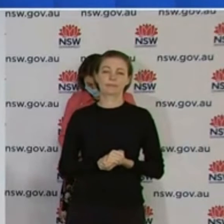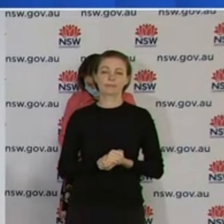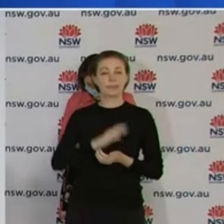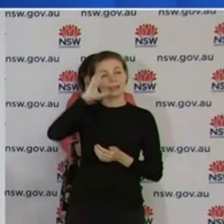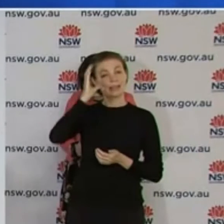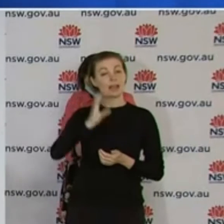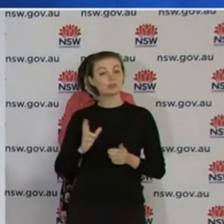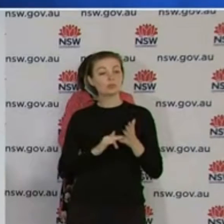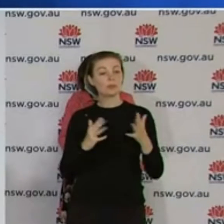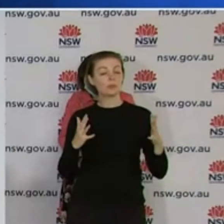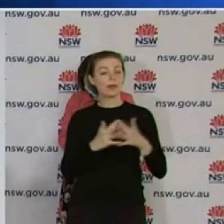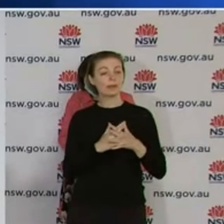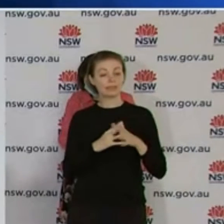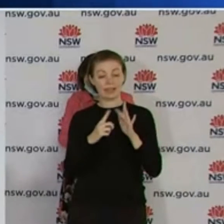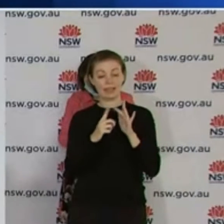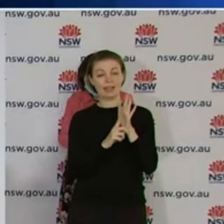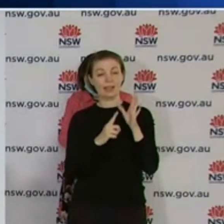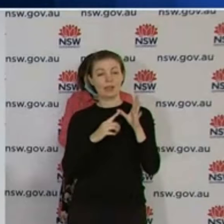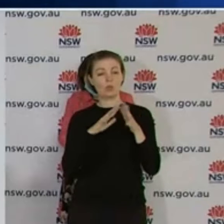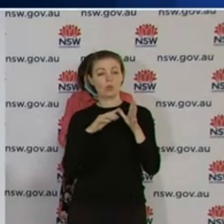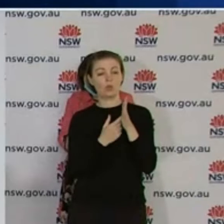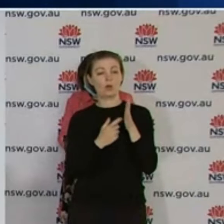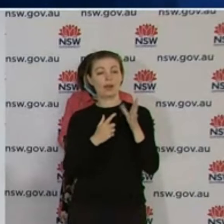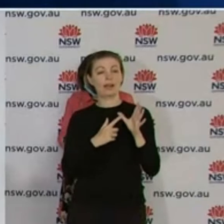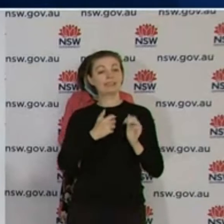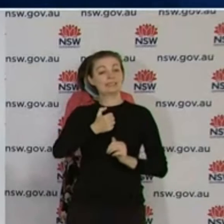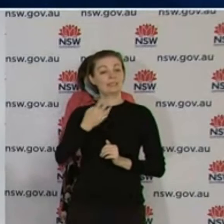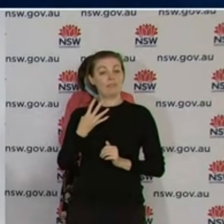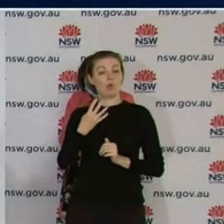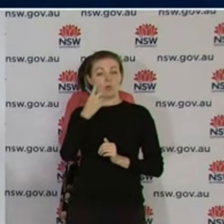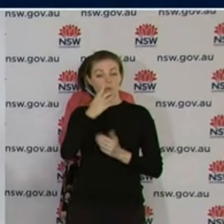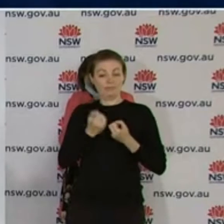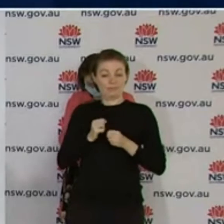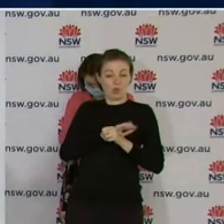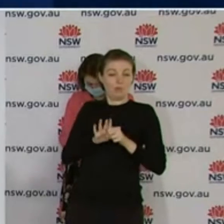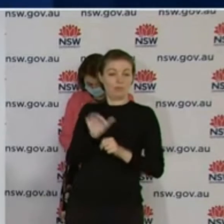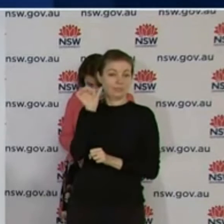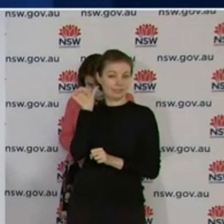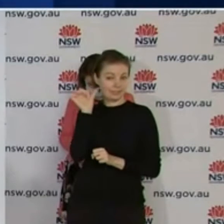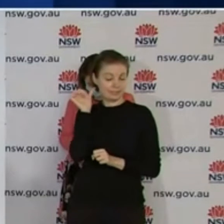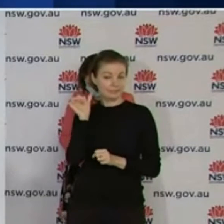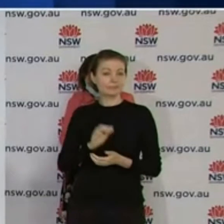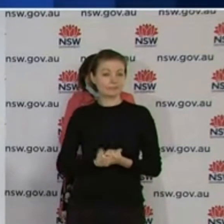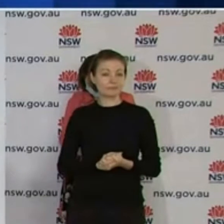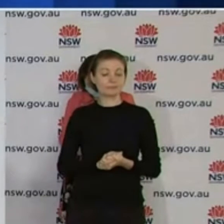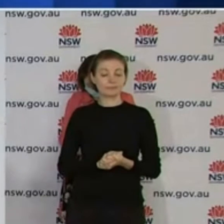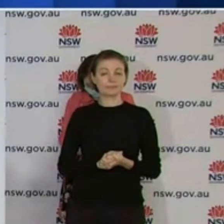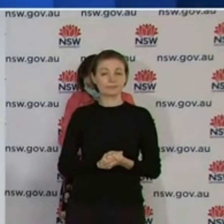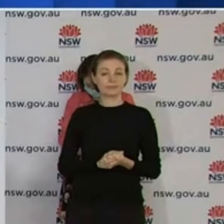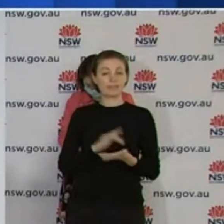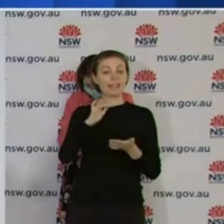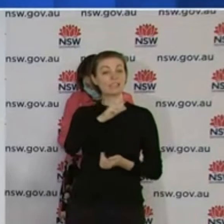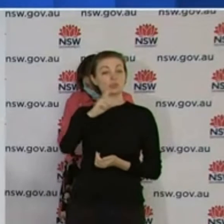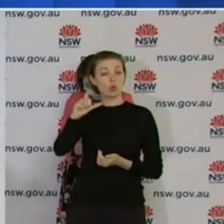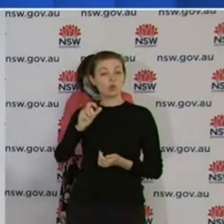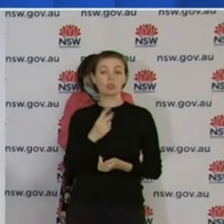regional cases, in the Illawarra we've had 64 new cases reported to 8 o'clock last night. On the Central